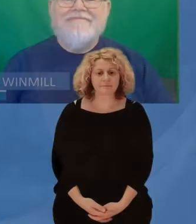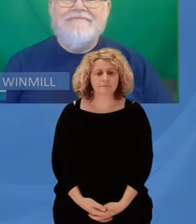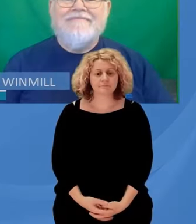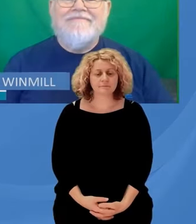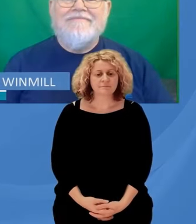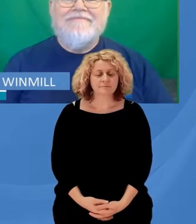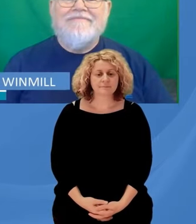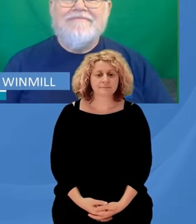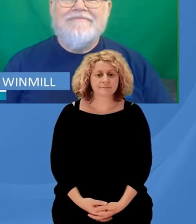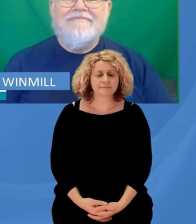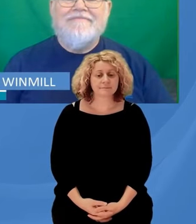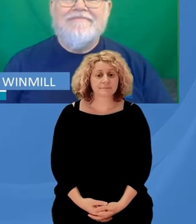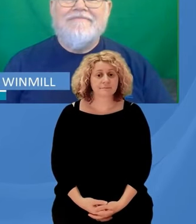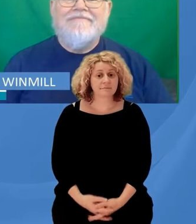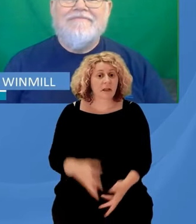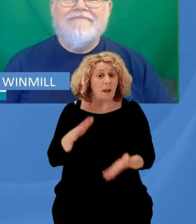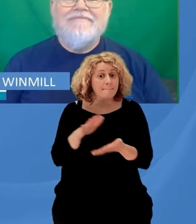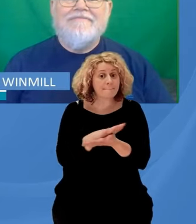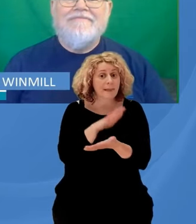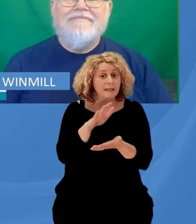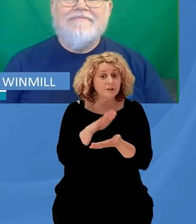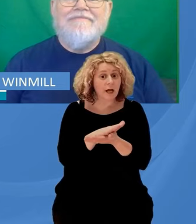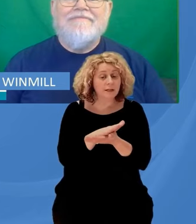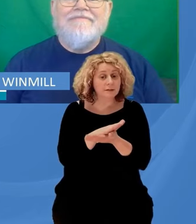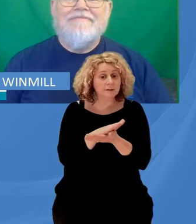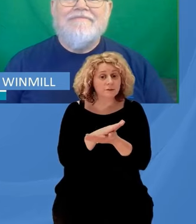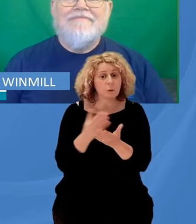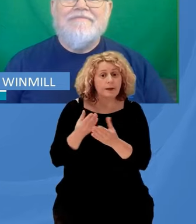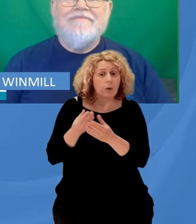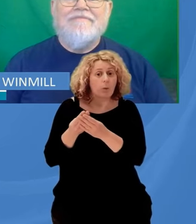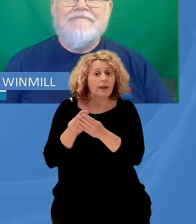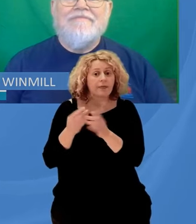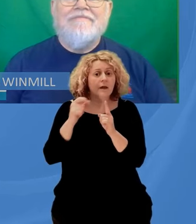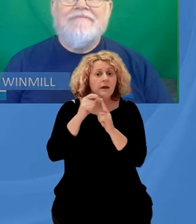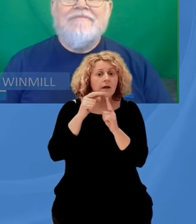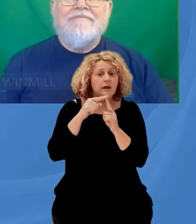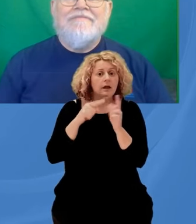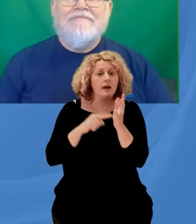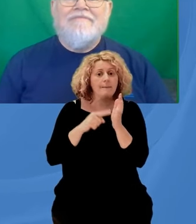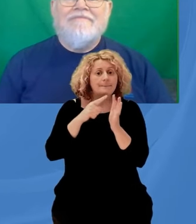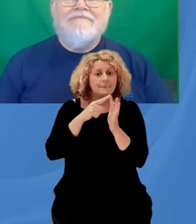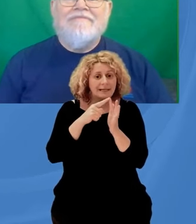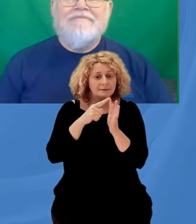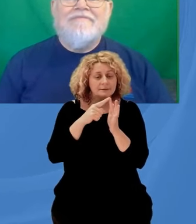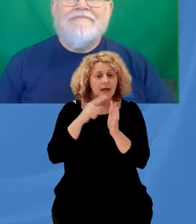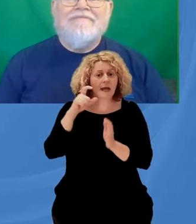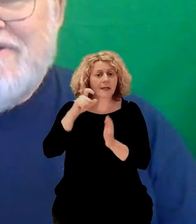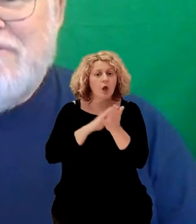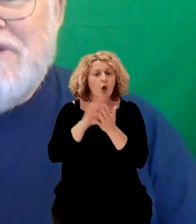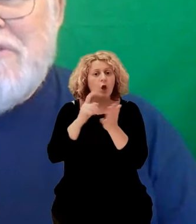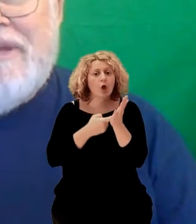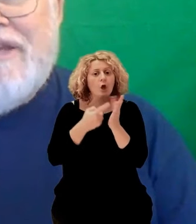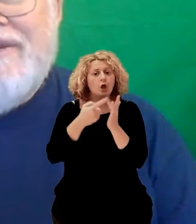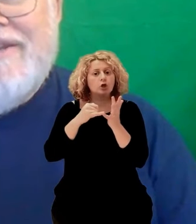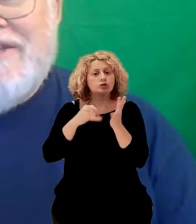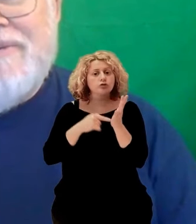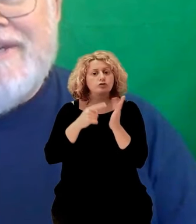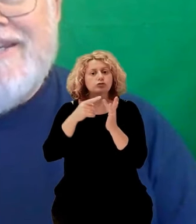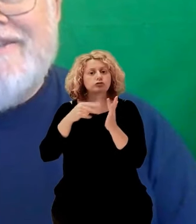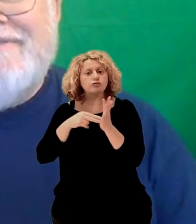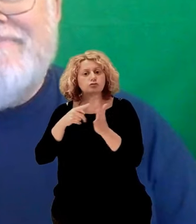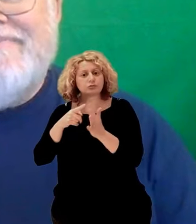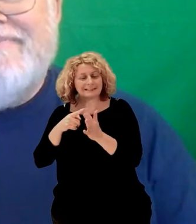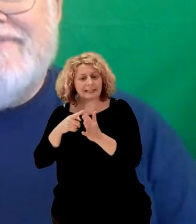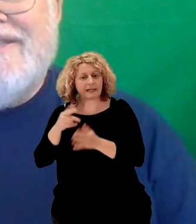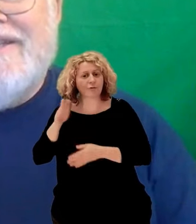Well, it's a real pleasure to be joined by Pete and Christine Windmill from the Count Everyone In ministry. What have we been doing this